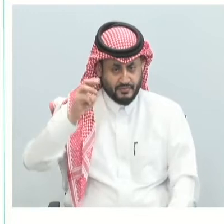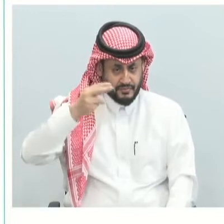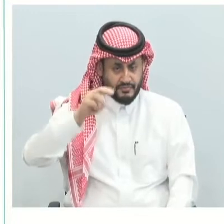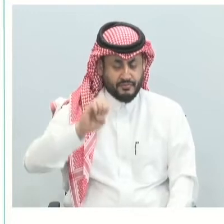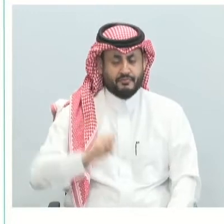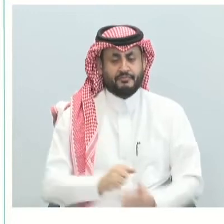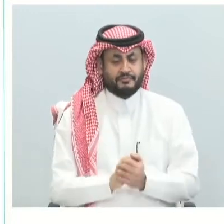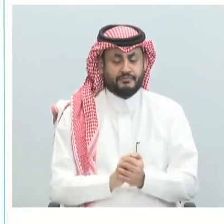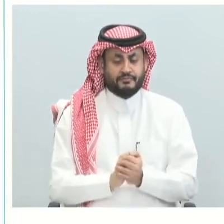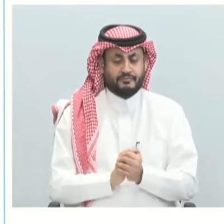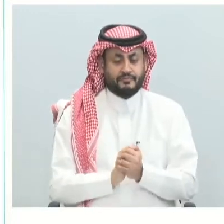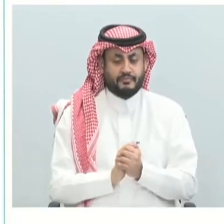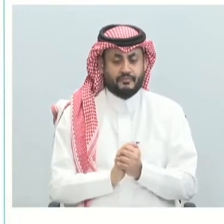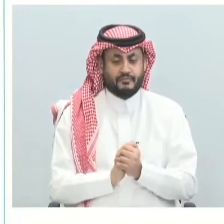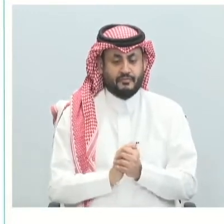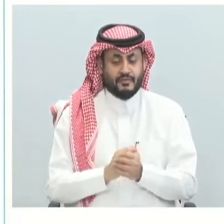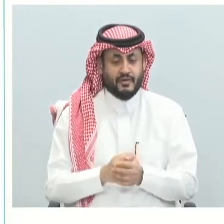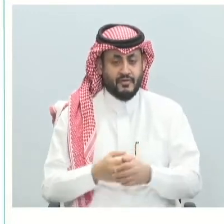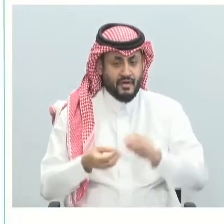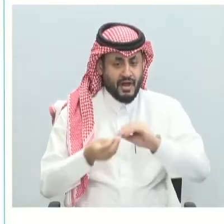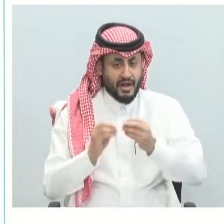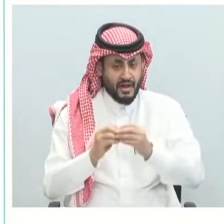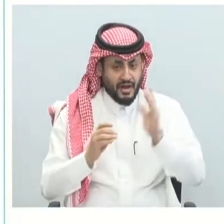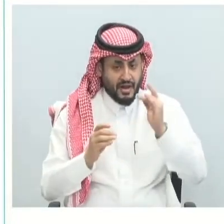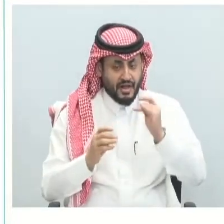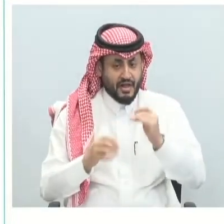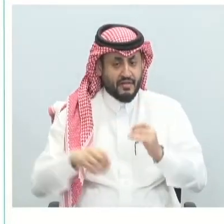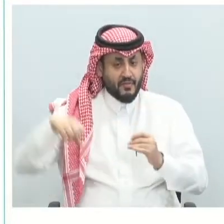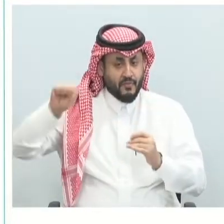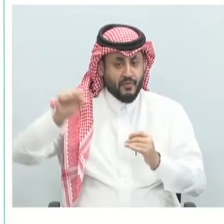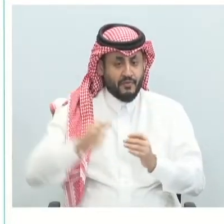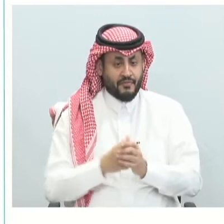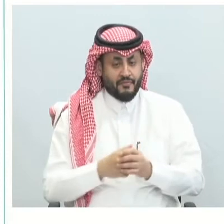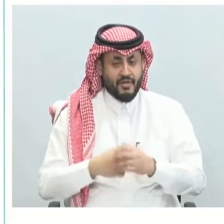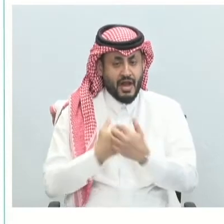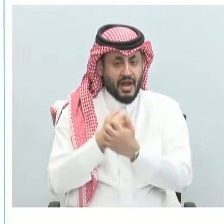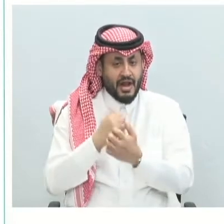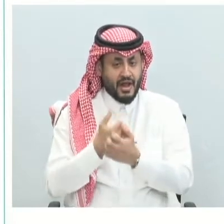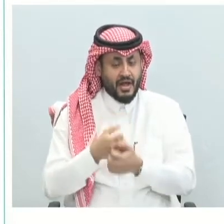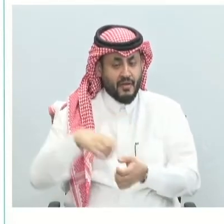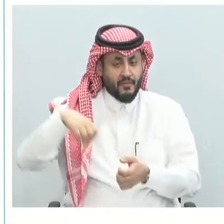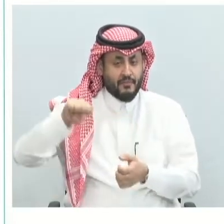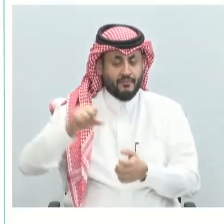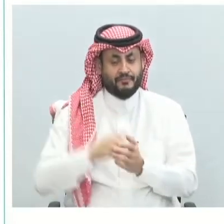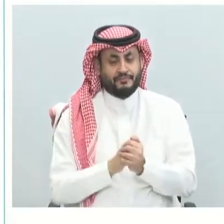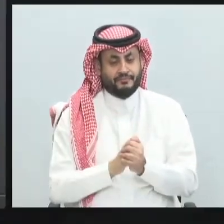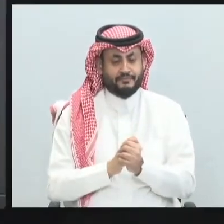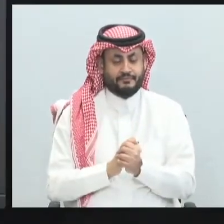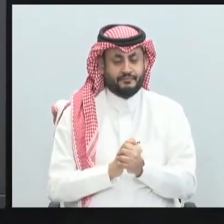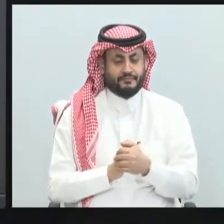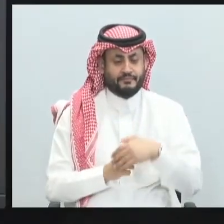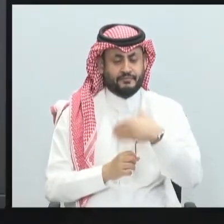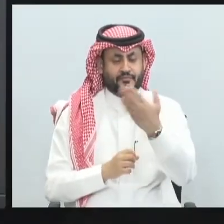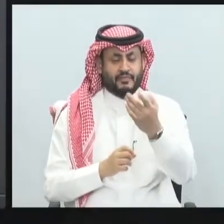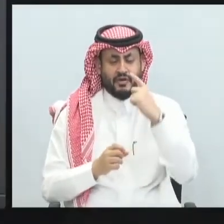what. White. What. White. Excellent. Now we have a man here and